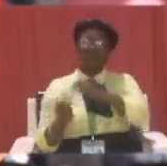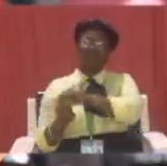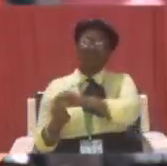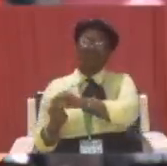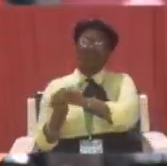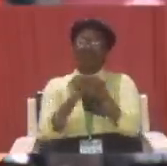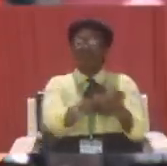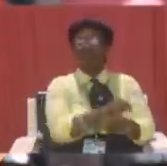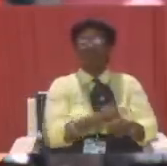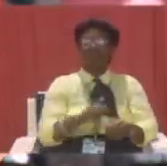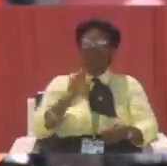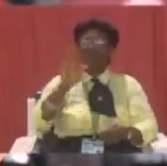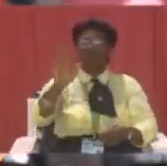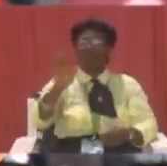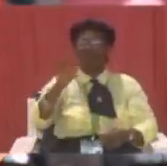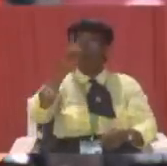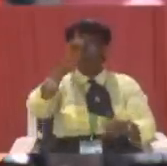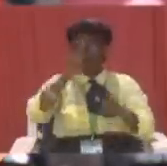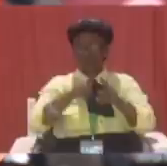and sisters